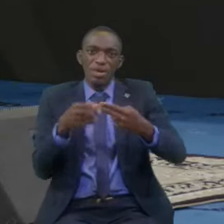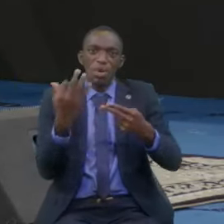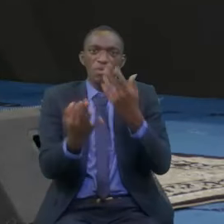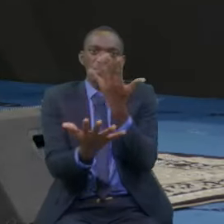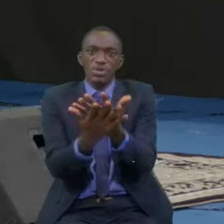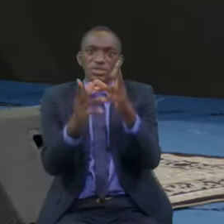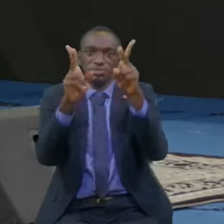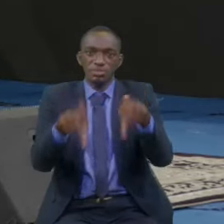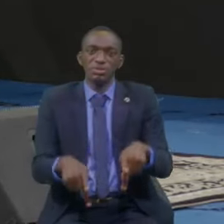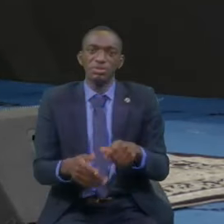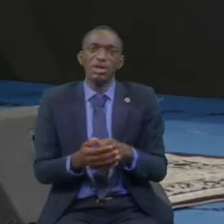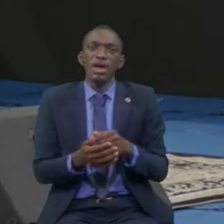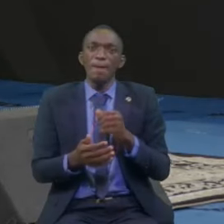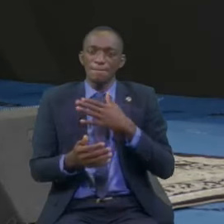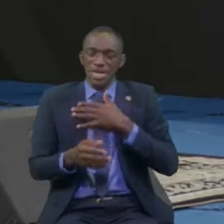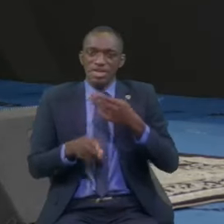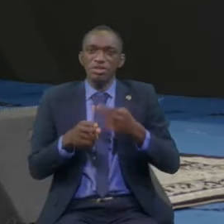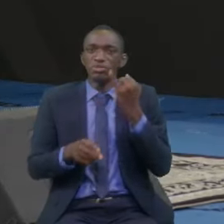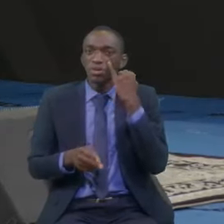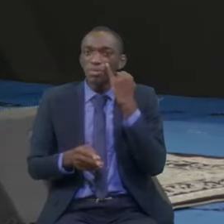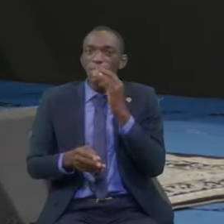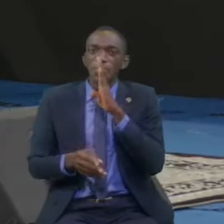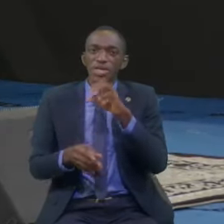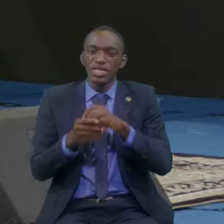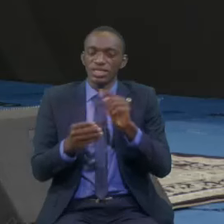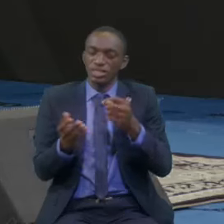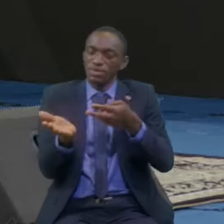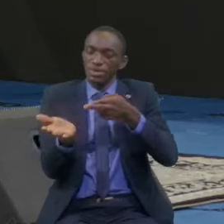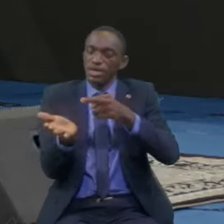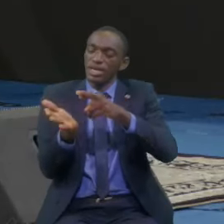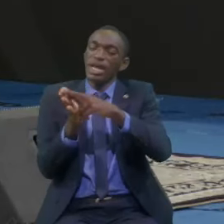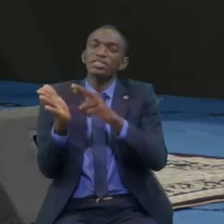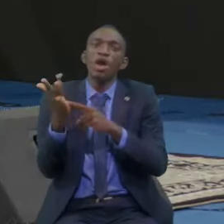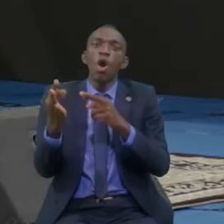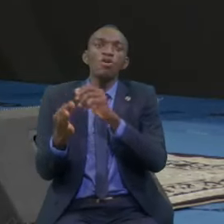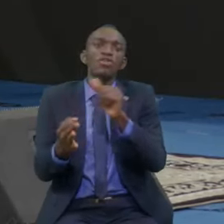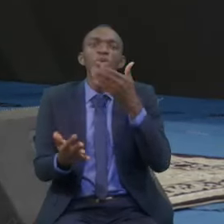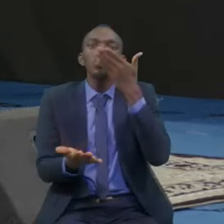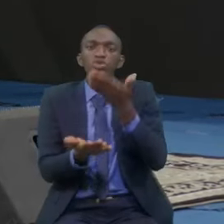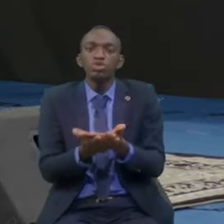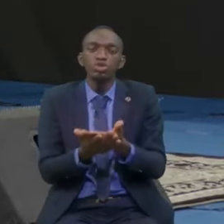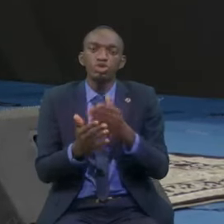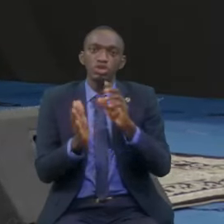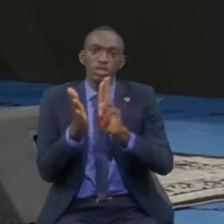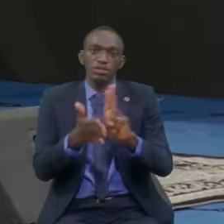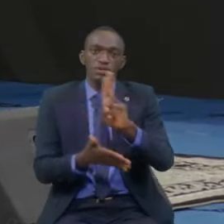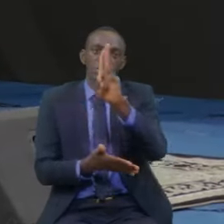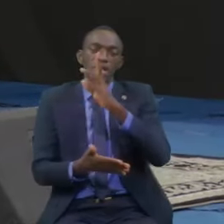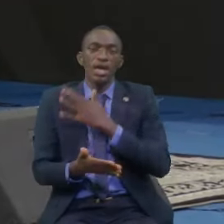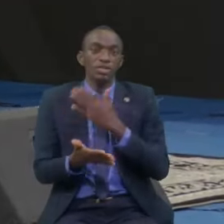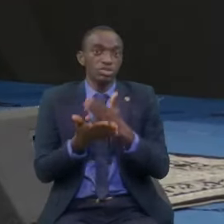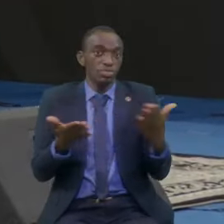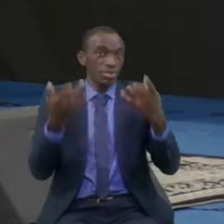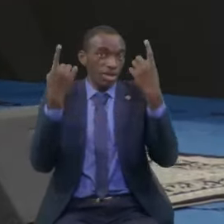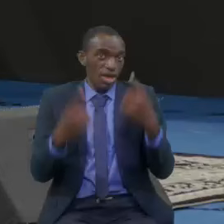in the register of a good university. And something happens as we're thinking about that.